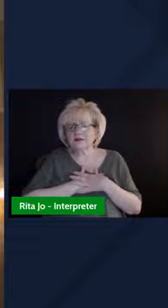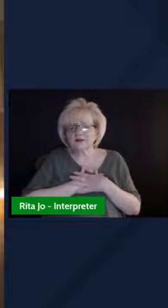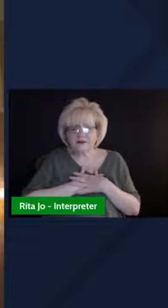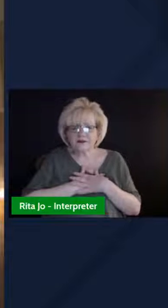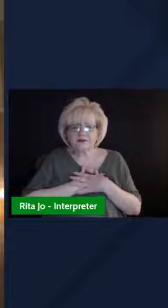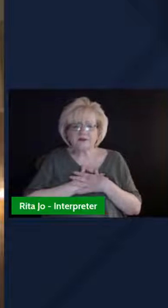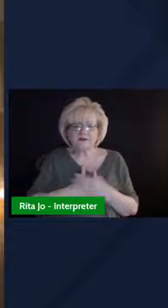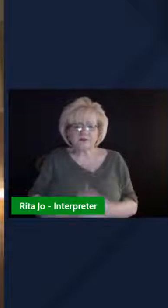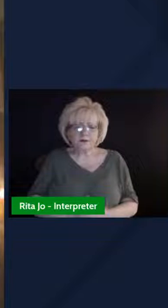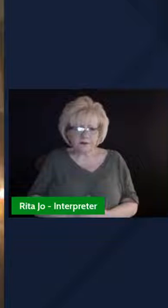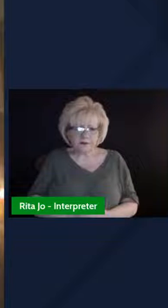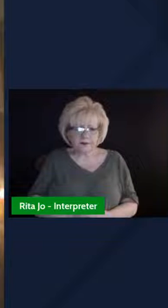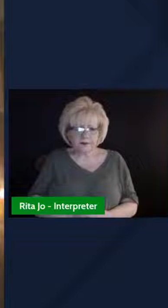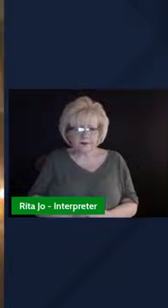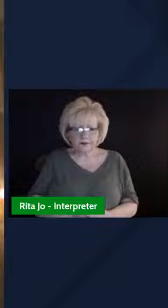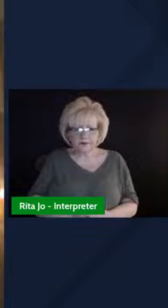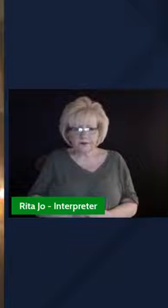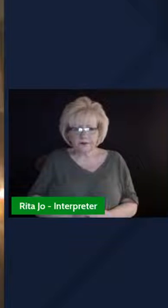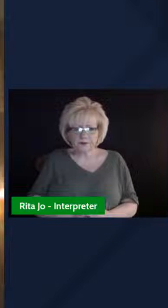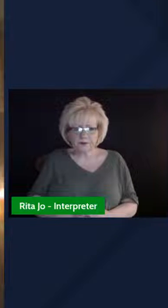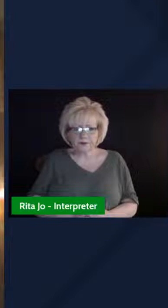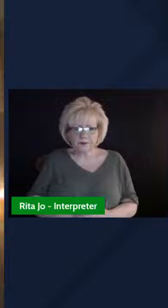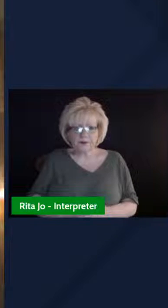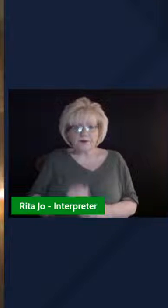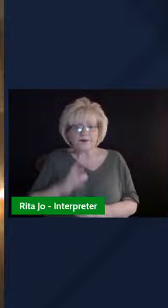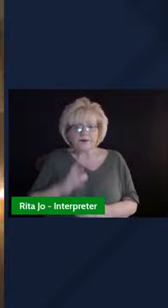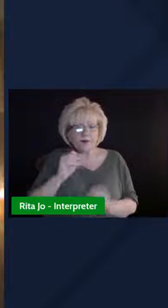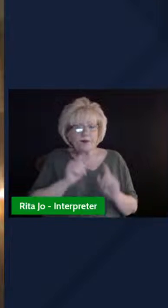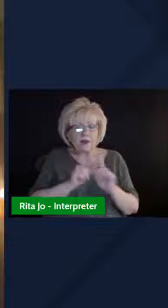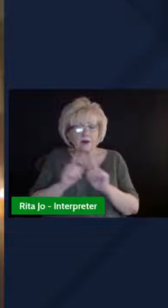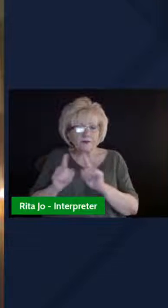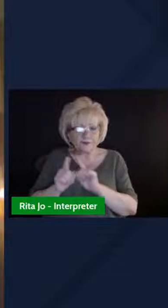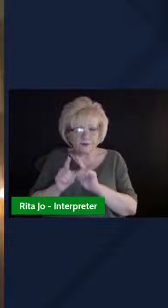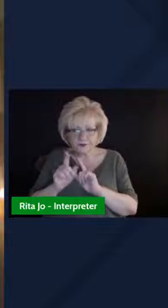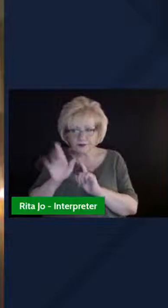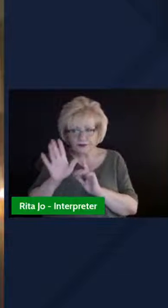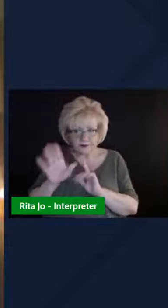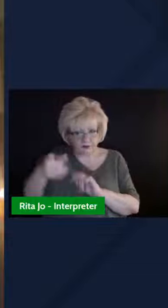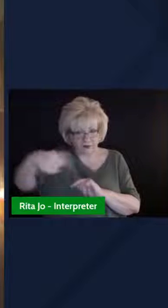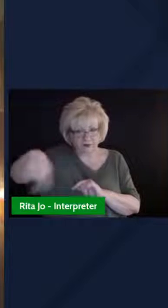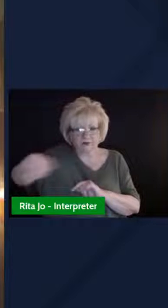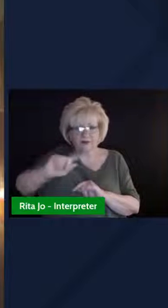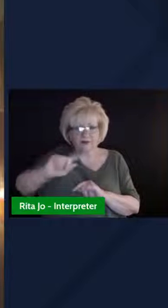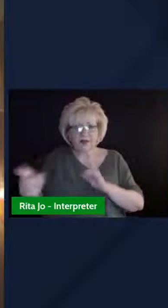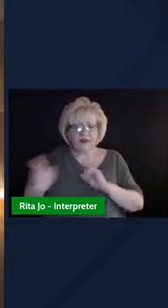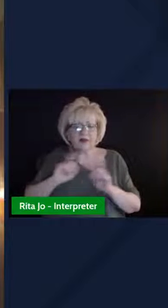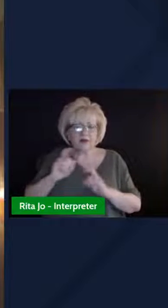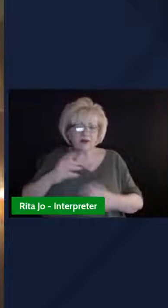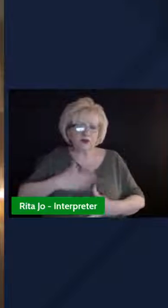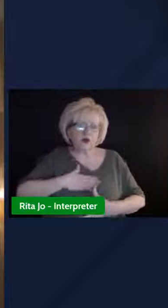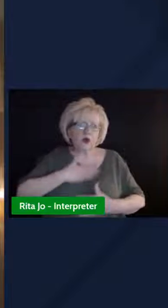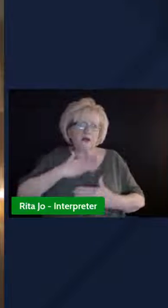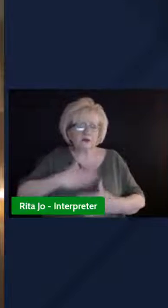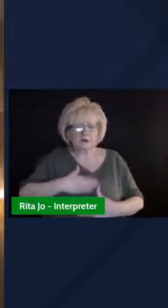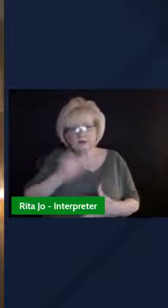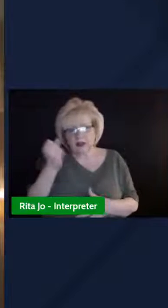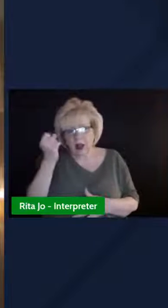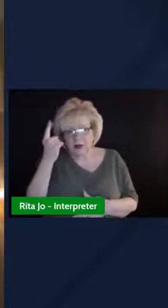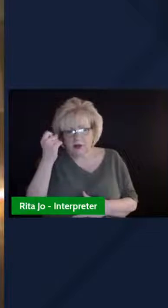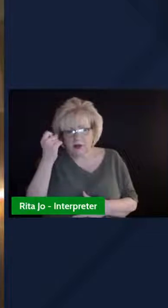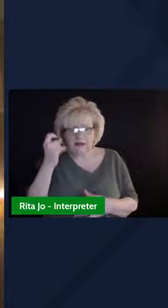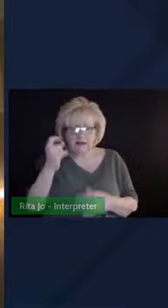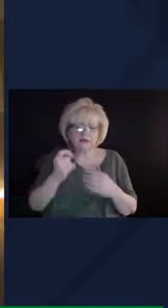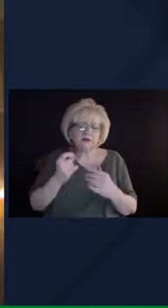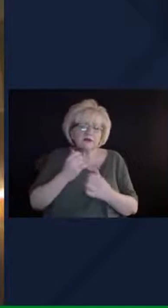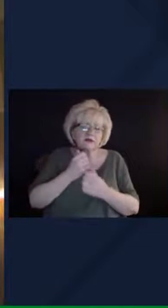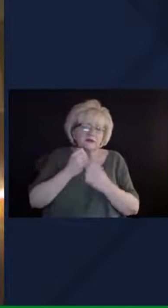And incredibly, they have given me so much joy and so much understanding and compassion. And I think